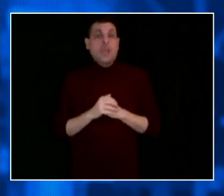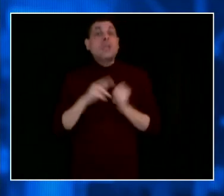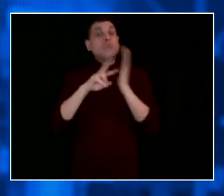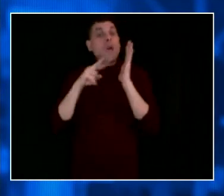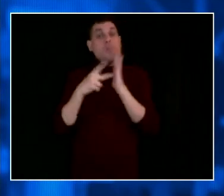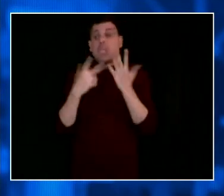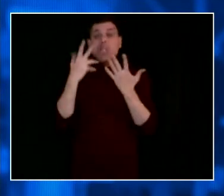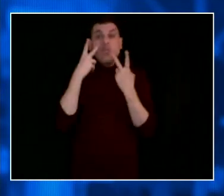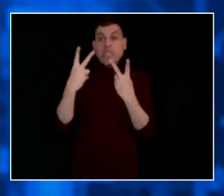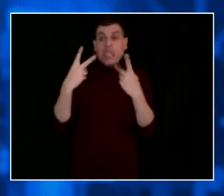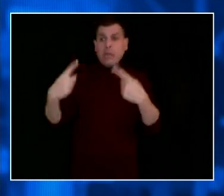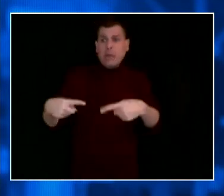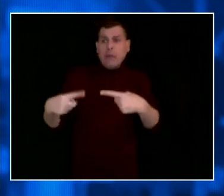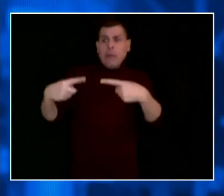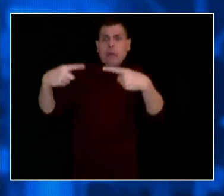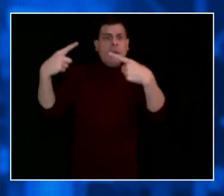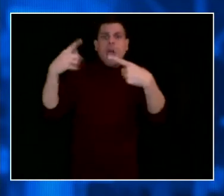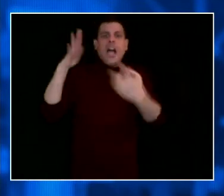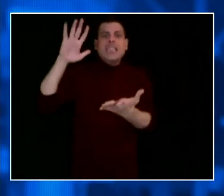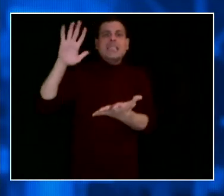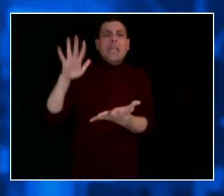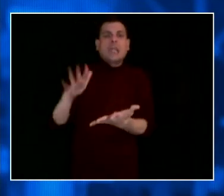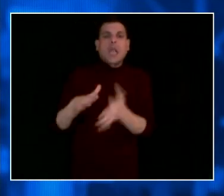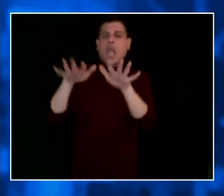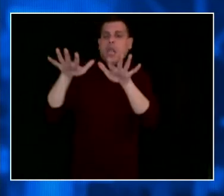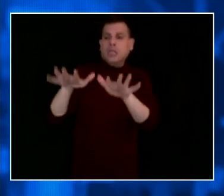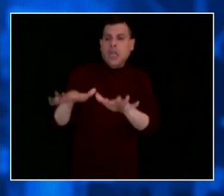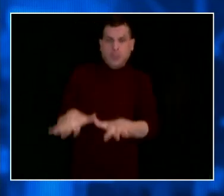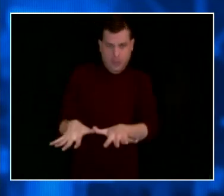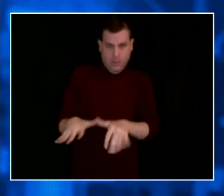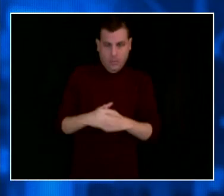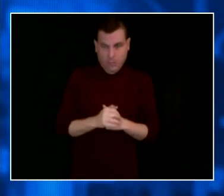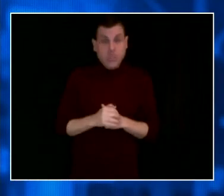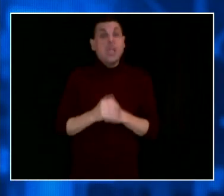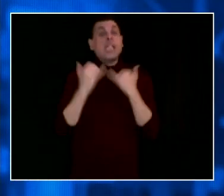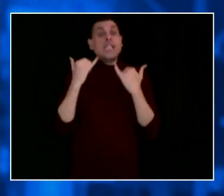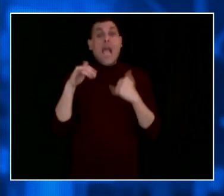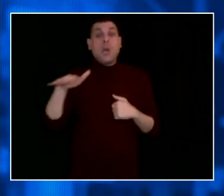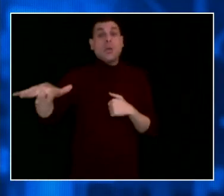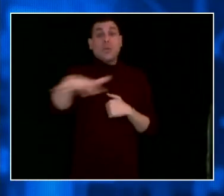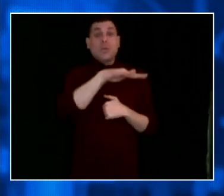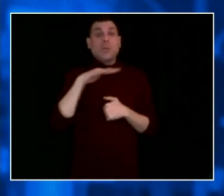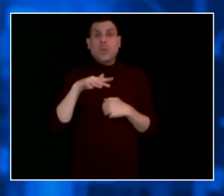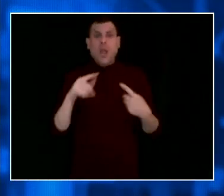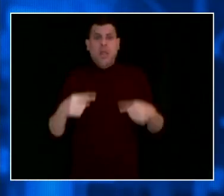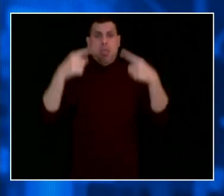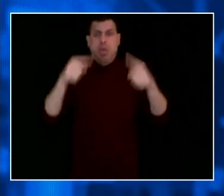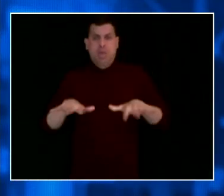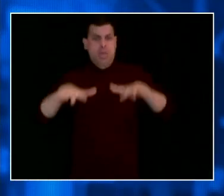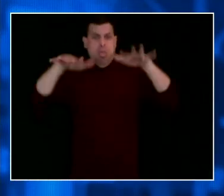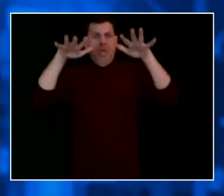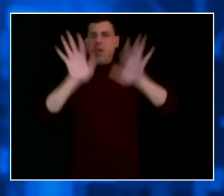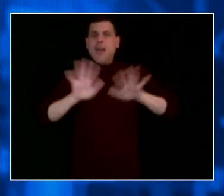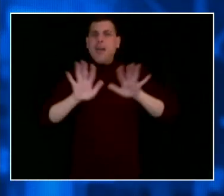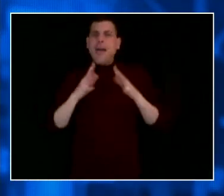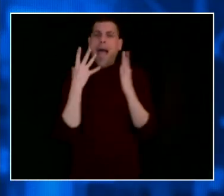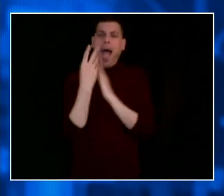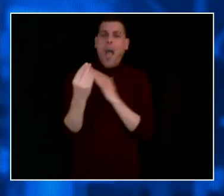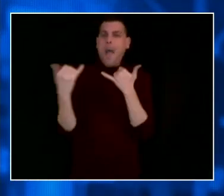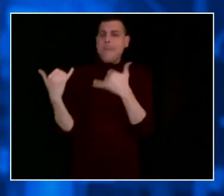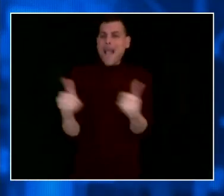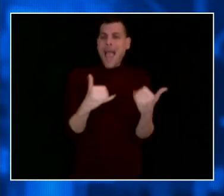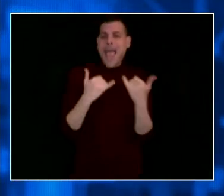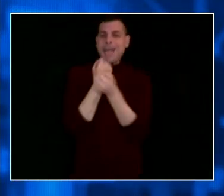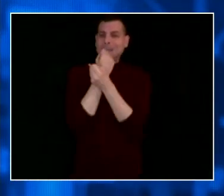violence, and programs that give young people a place to play sports and build trust with law enforcement. This